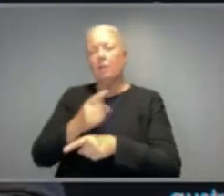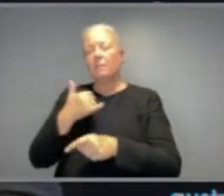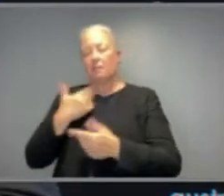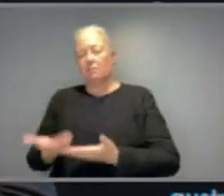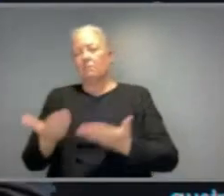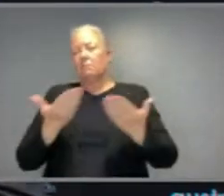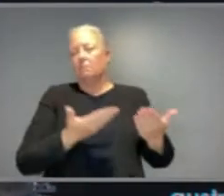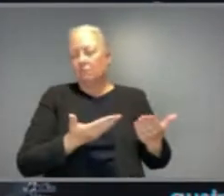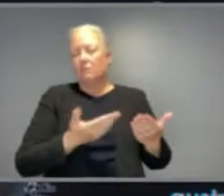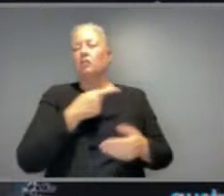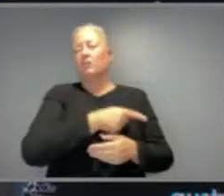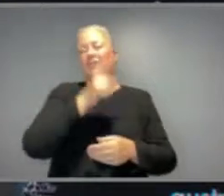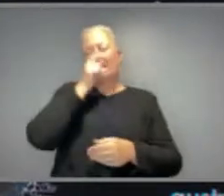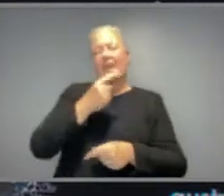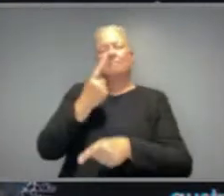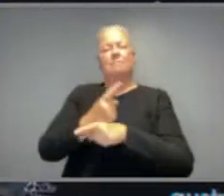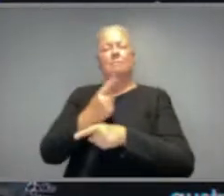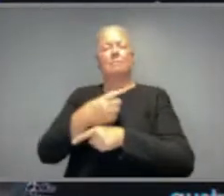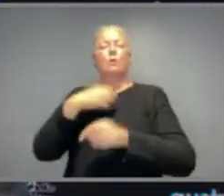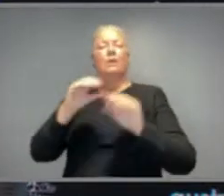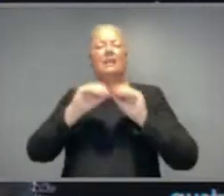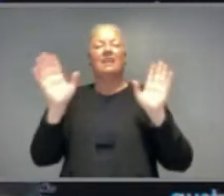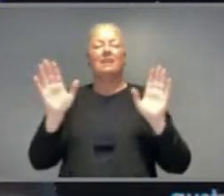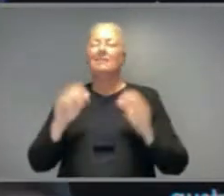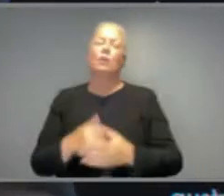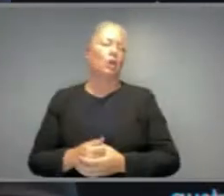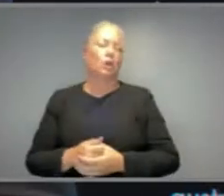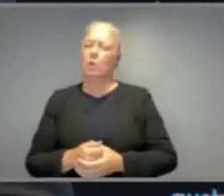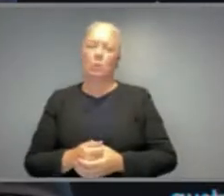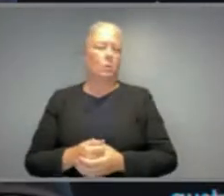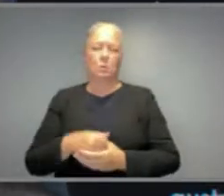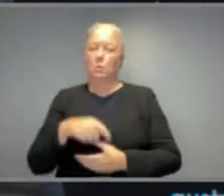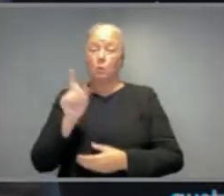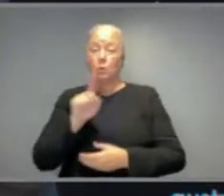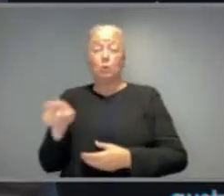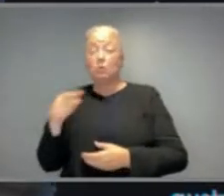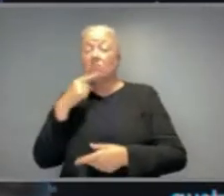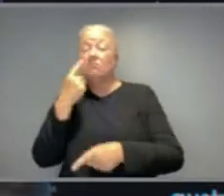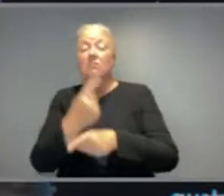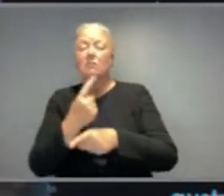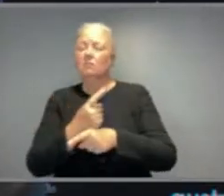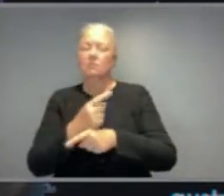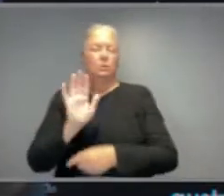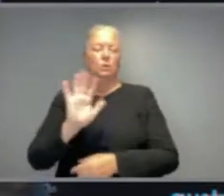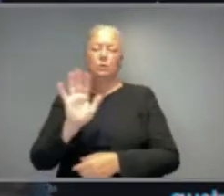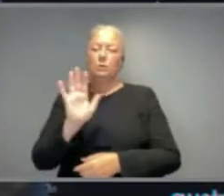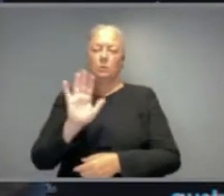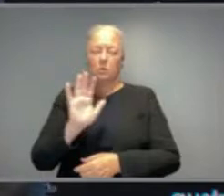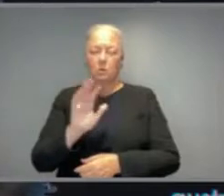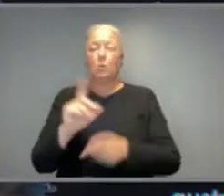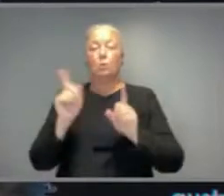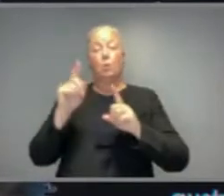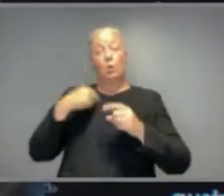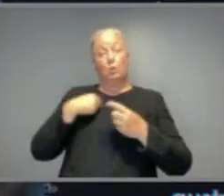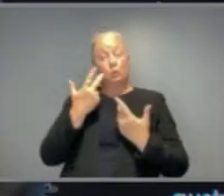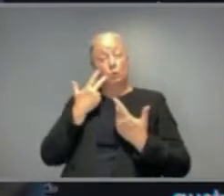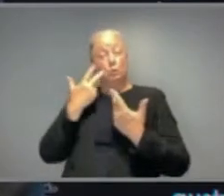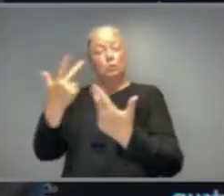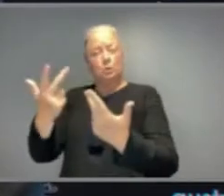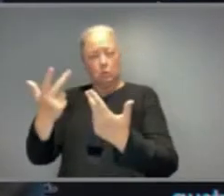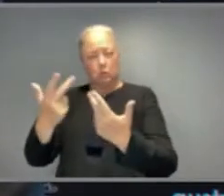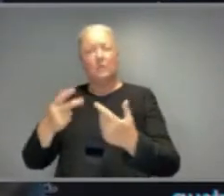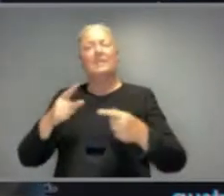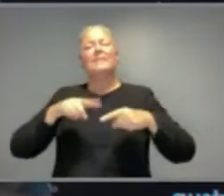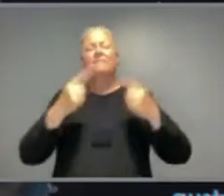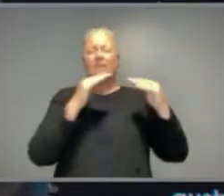in context. No, it doesn't really mean what you've just said. What has been modelled here is a scenario at those levels of